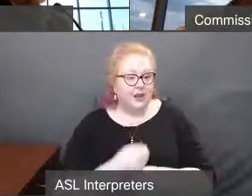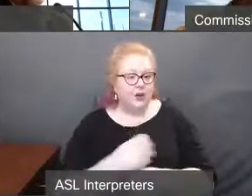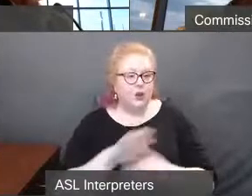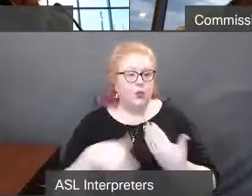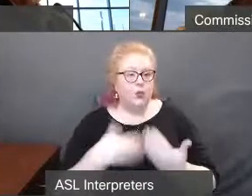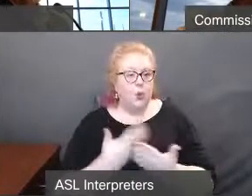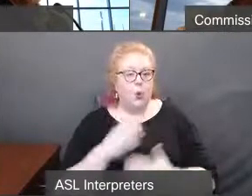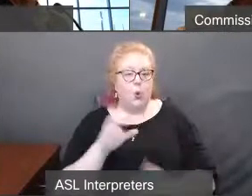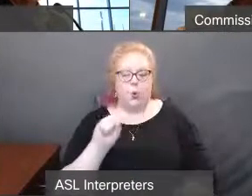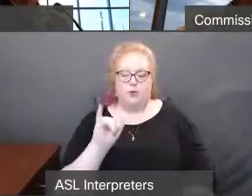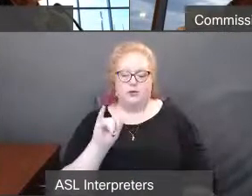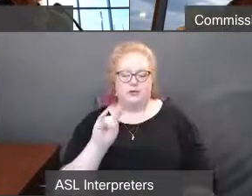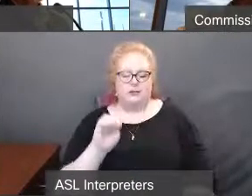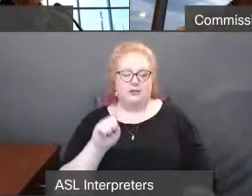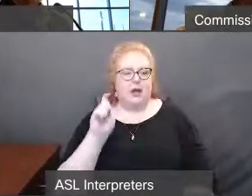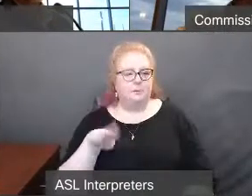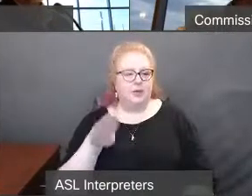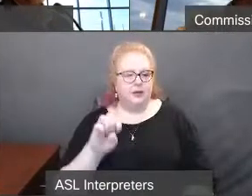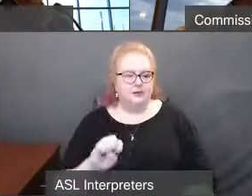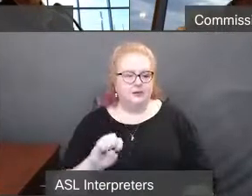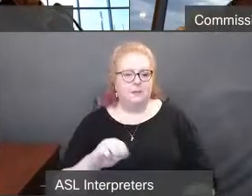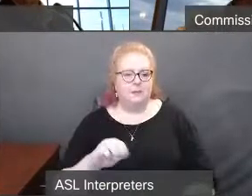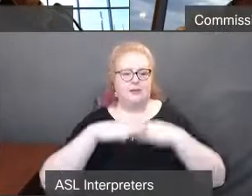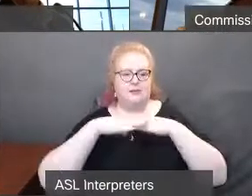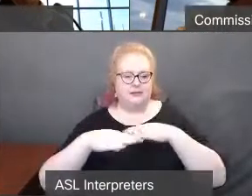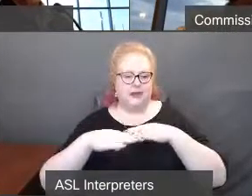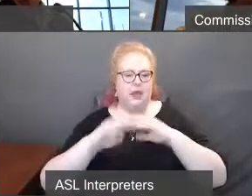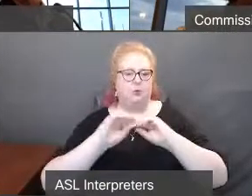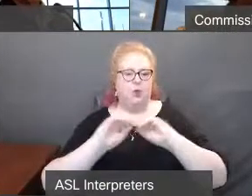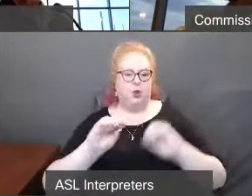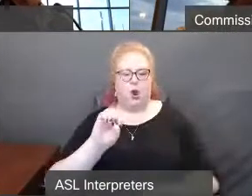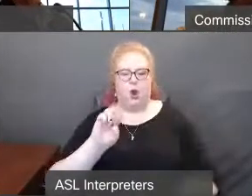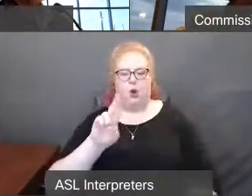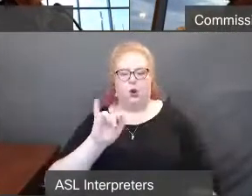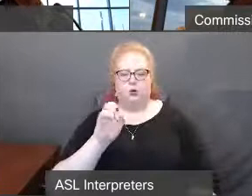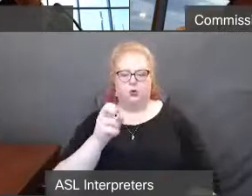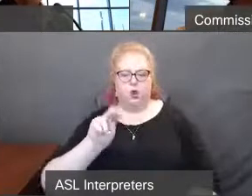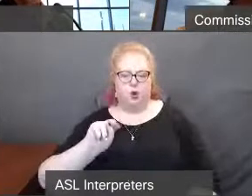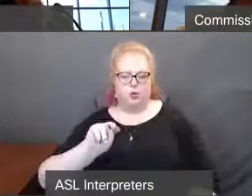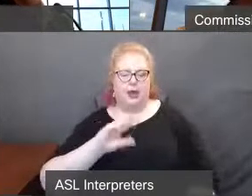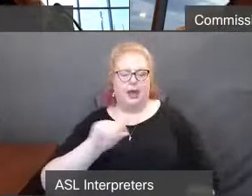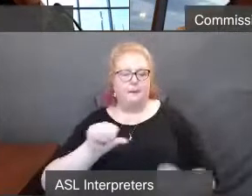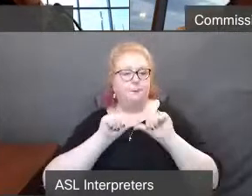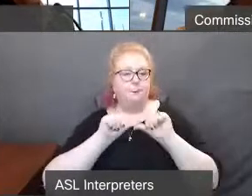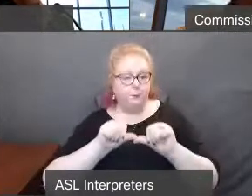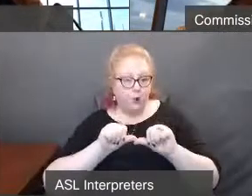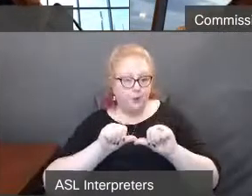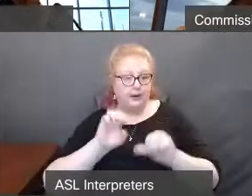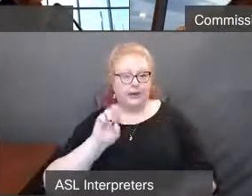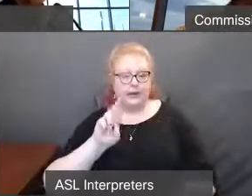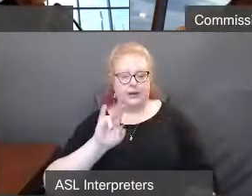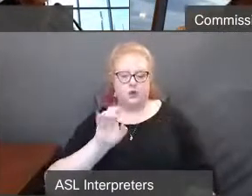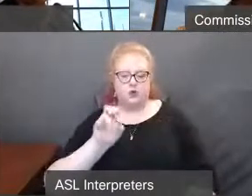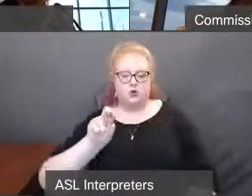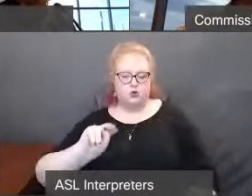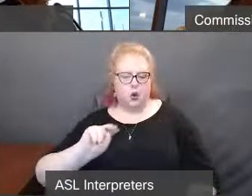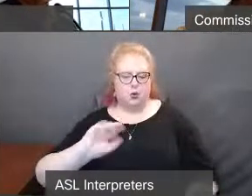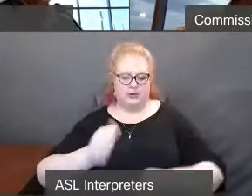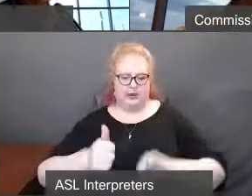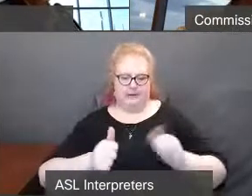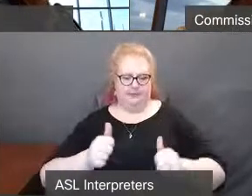all stabilized from erosion. More permanent erosion controls put in place, typically consisting of